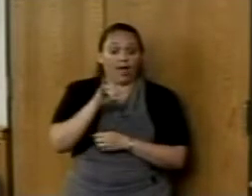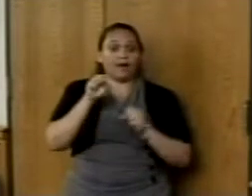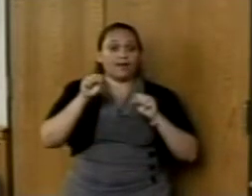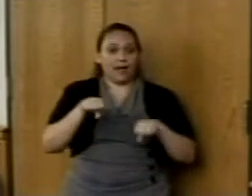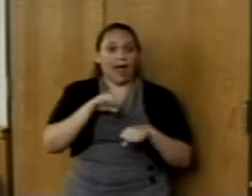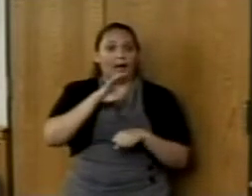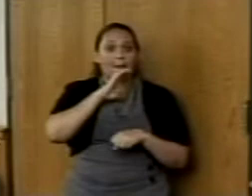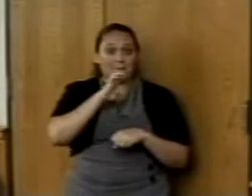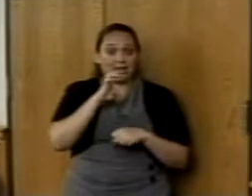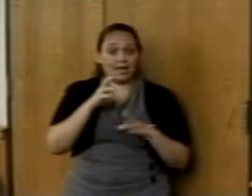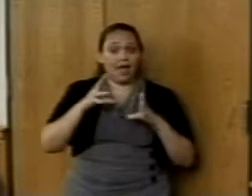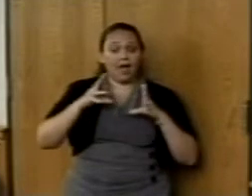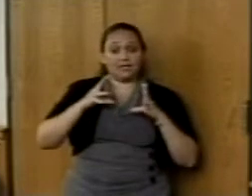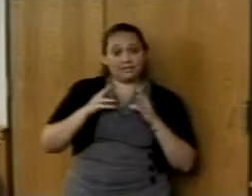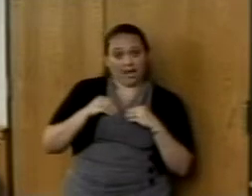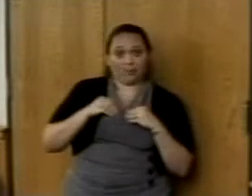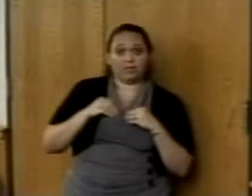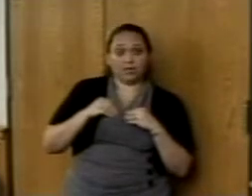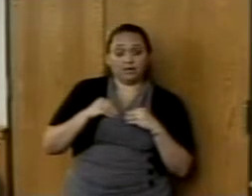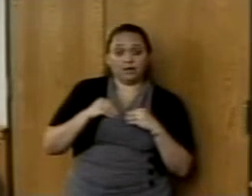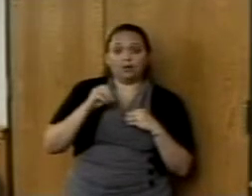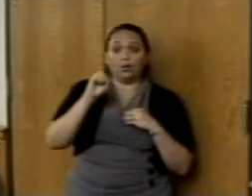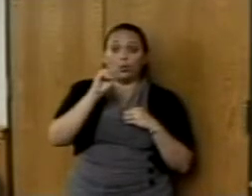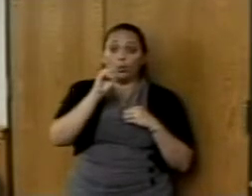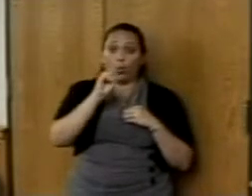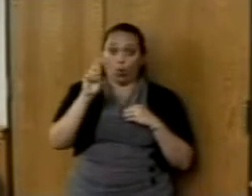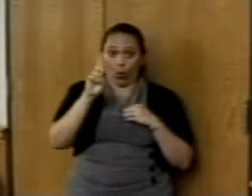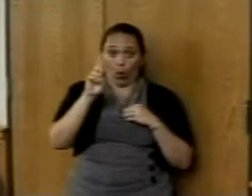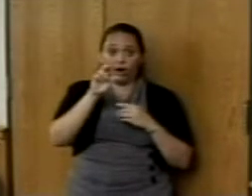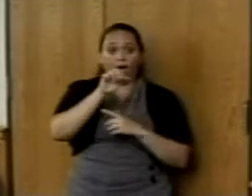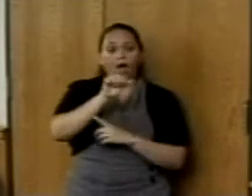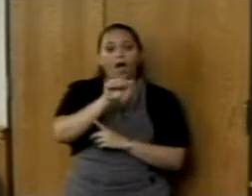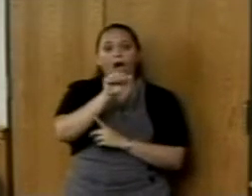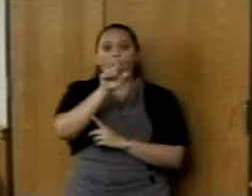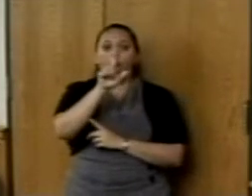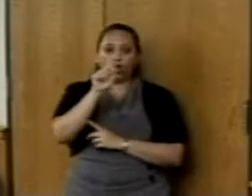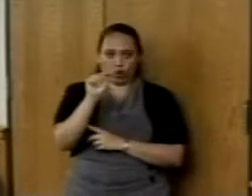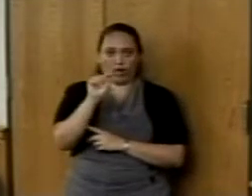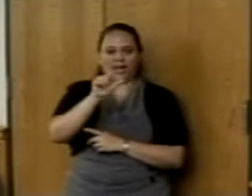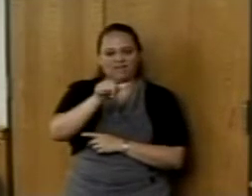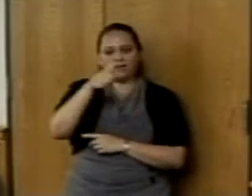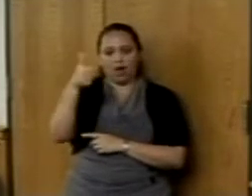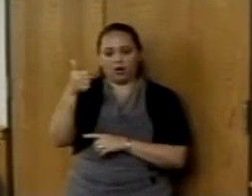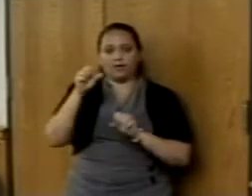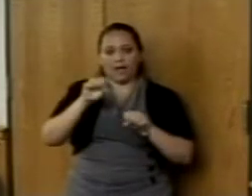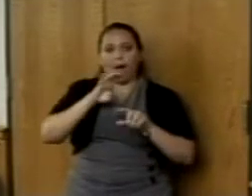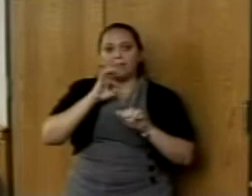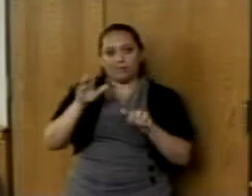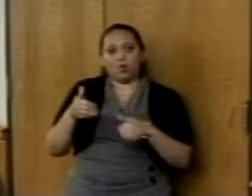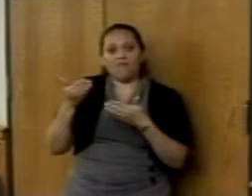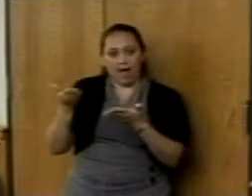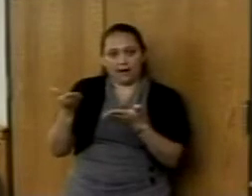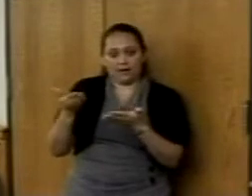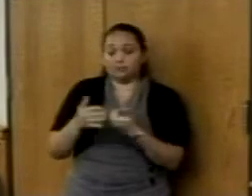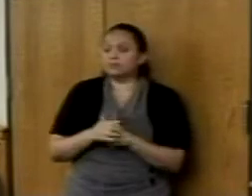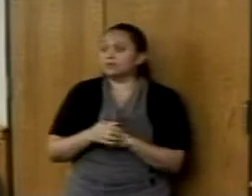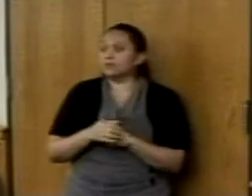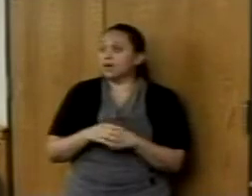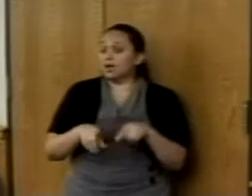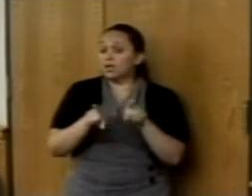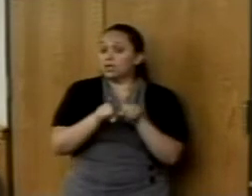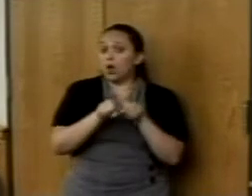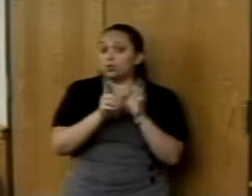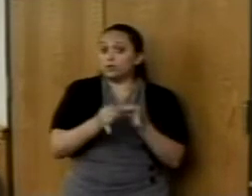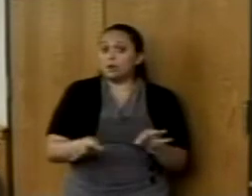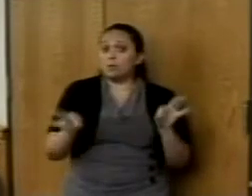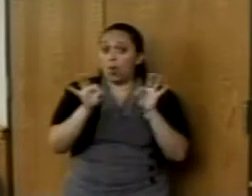can be either accepted or alternatives can be provided. It's also